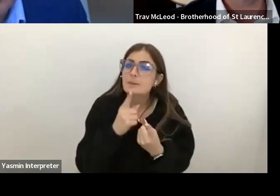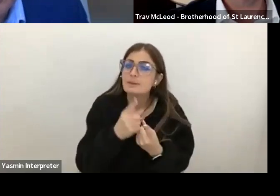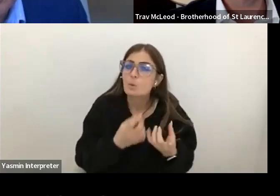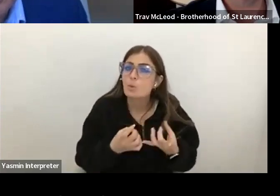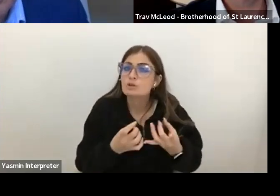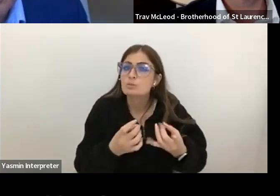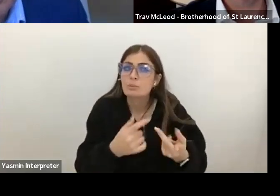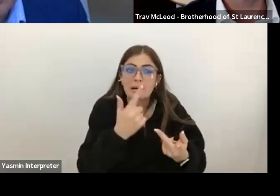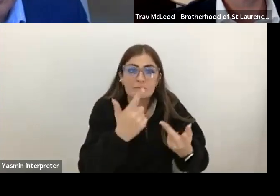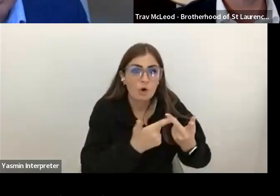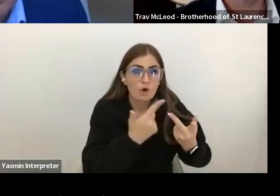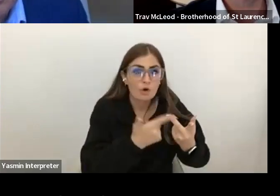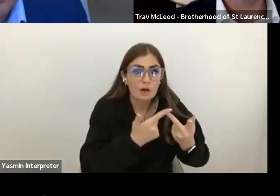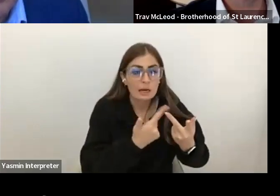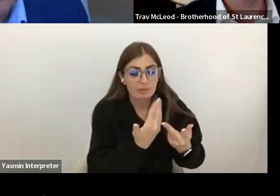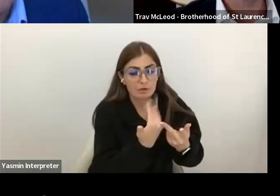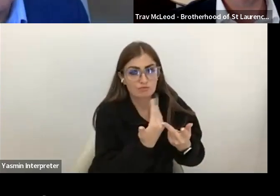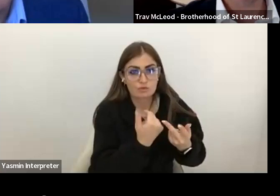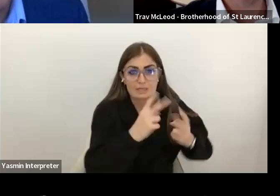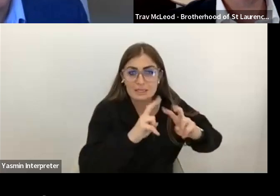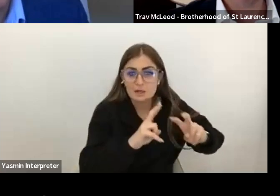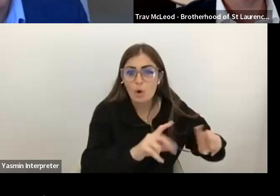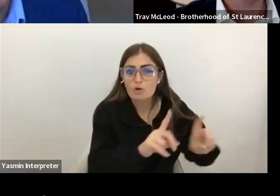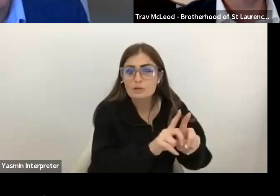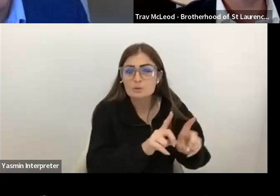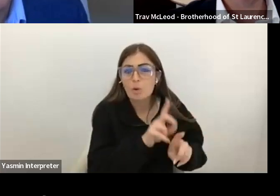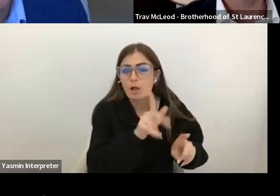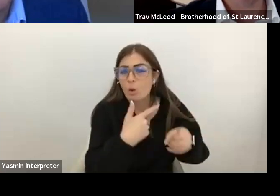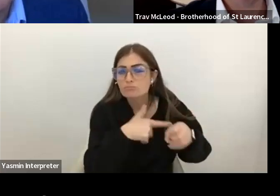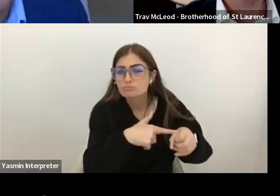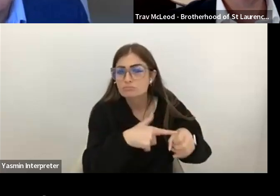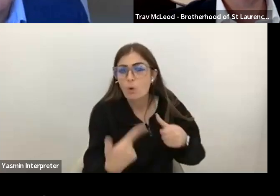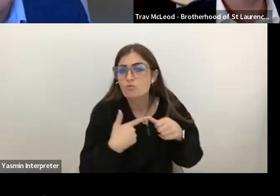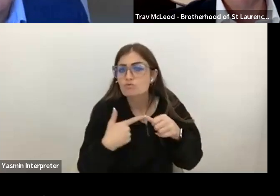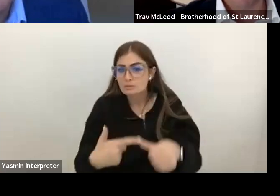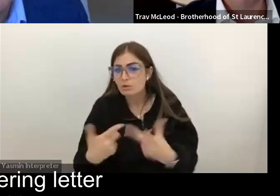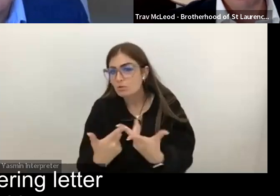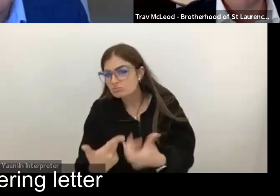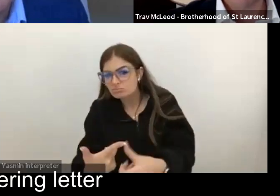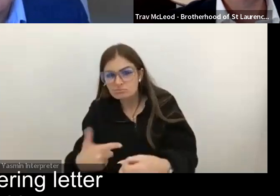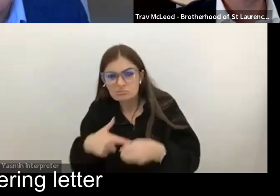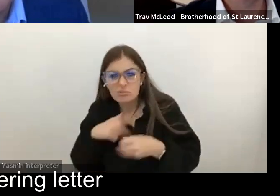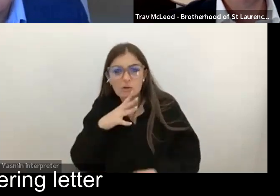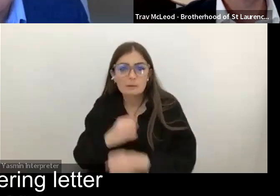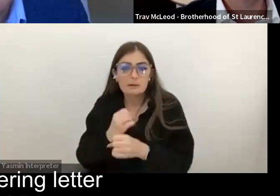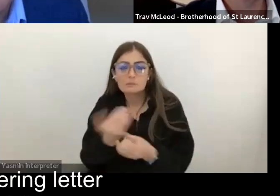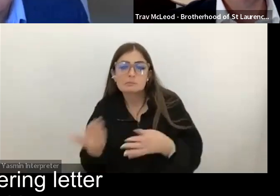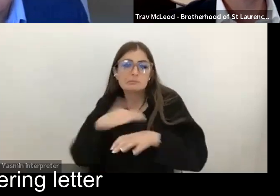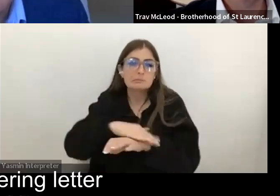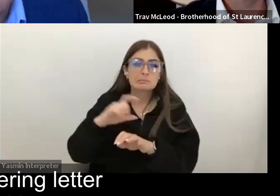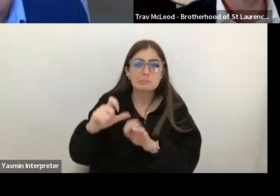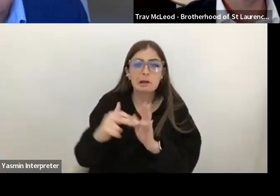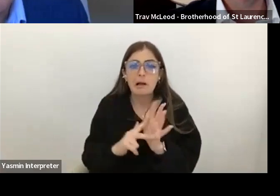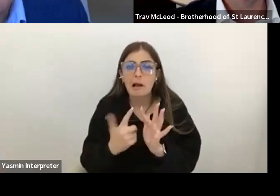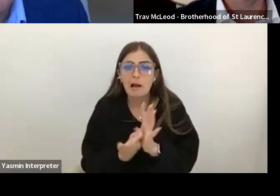perhaps for another recent inquiry or in response to a query from government. Pop a covering letter on it, send it to